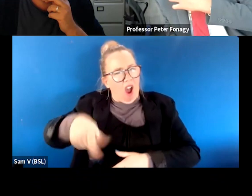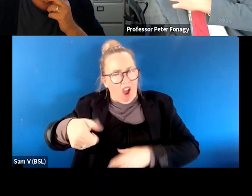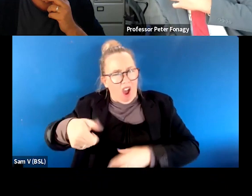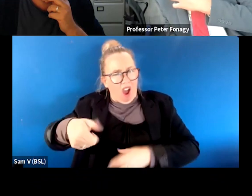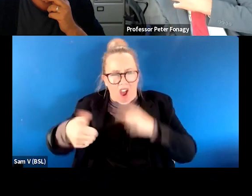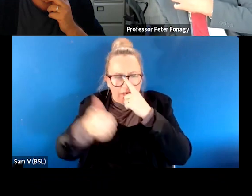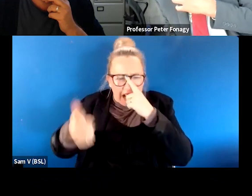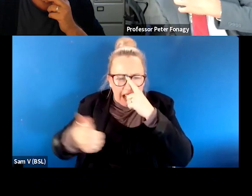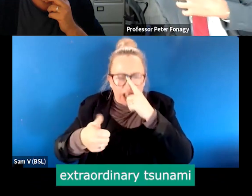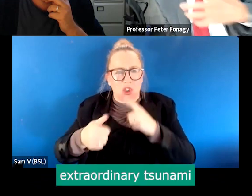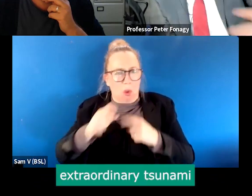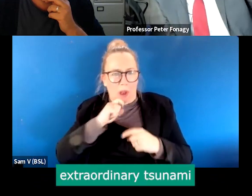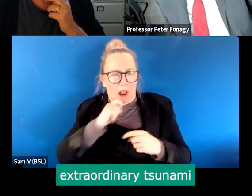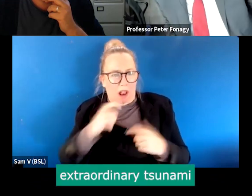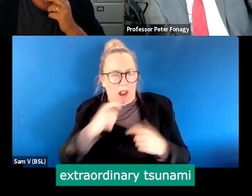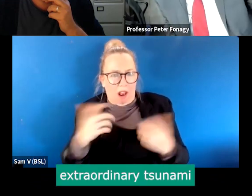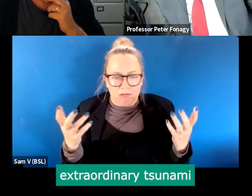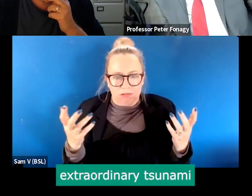an